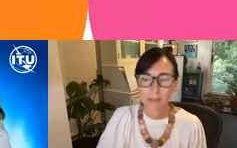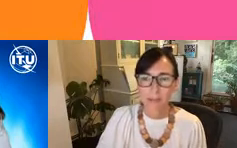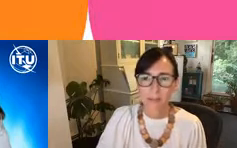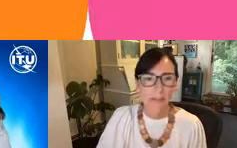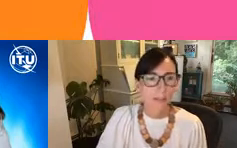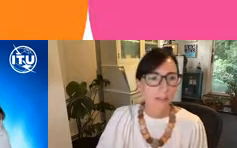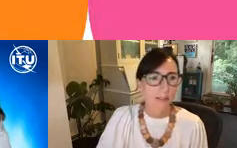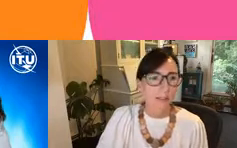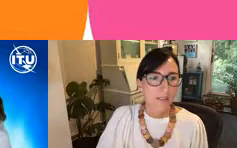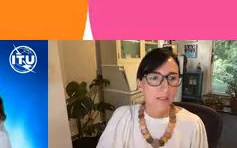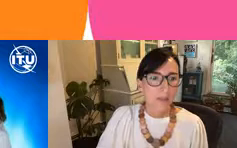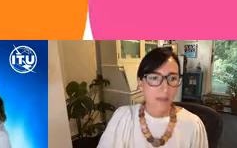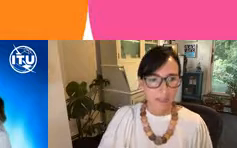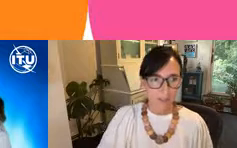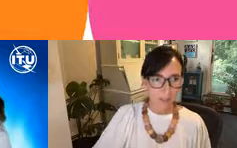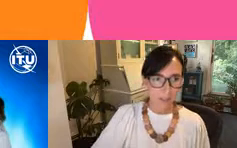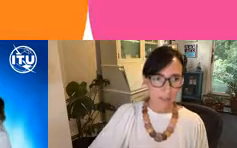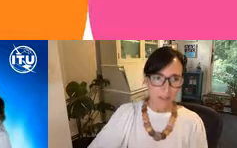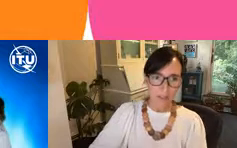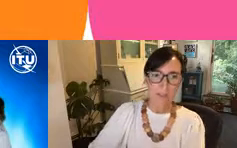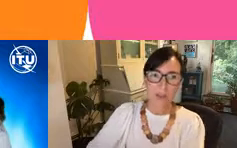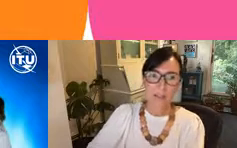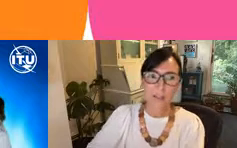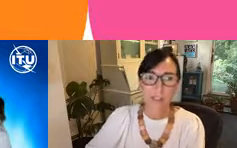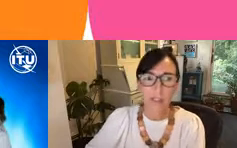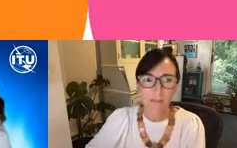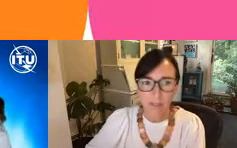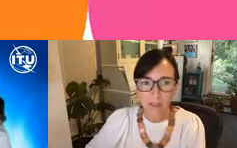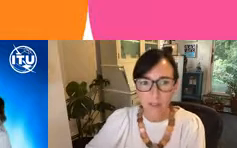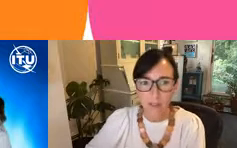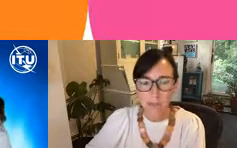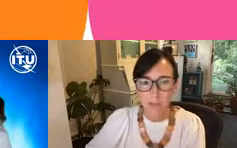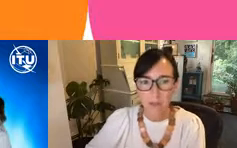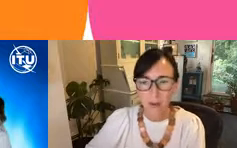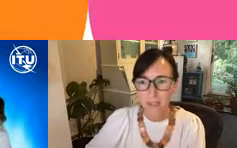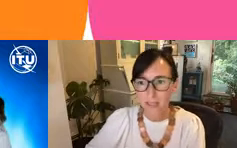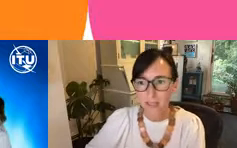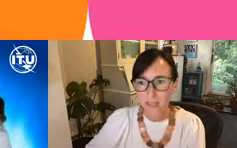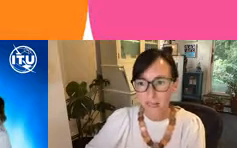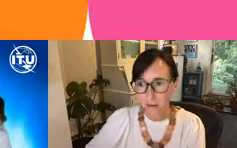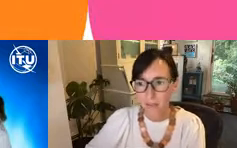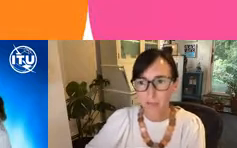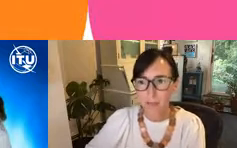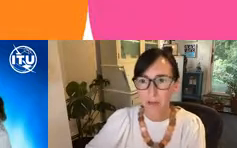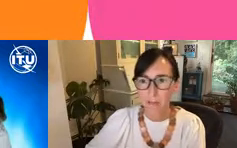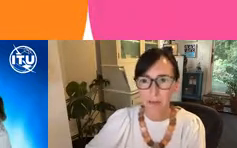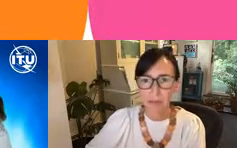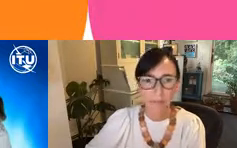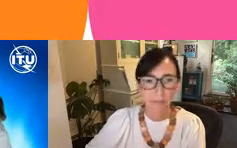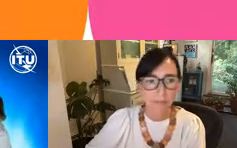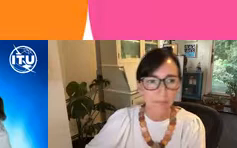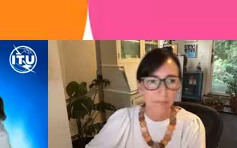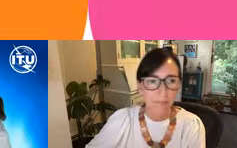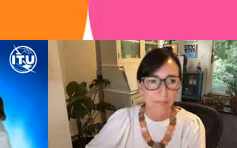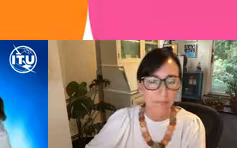great. So the UN Disability Inclusion Strategy includes both a policy and accountability